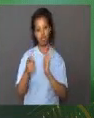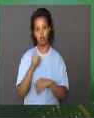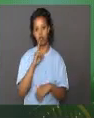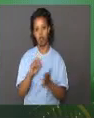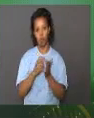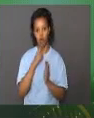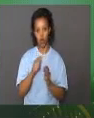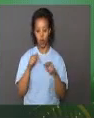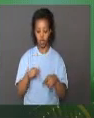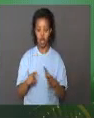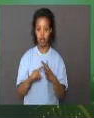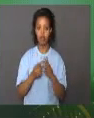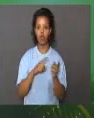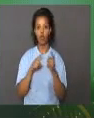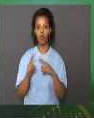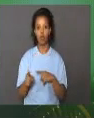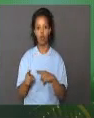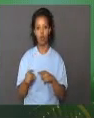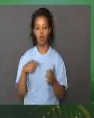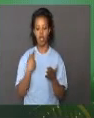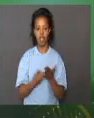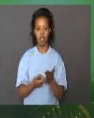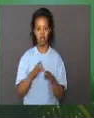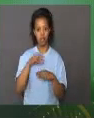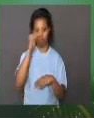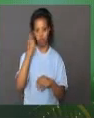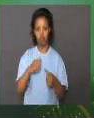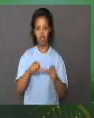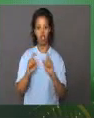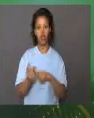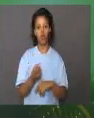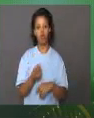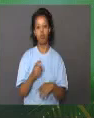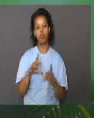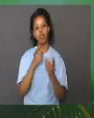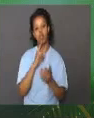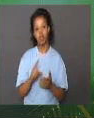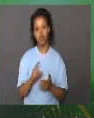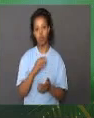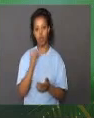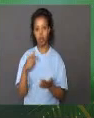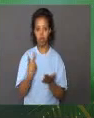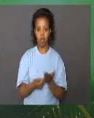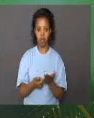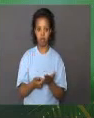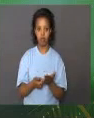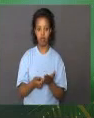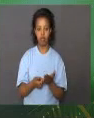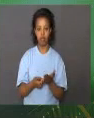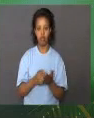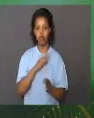Today, we begin a series of lessons on basic biological